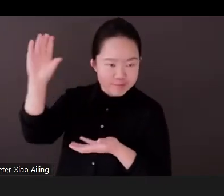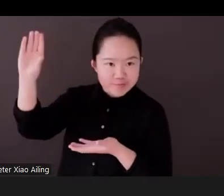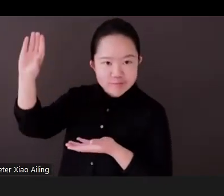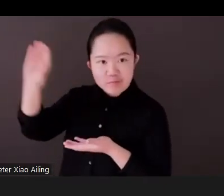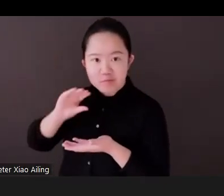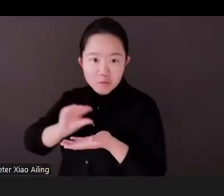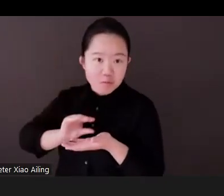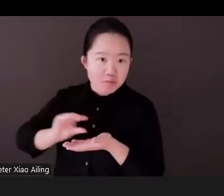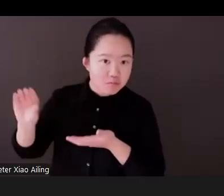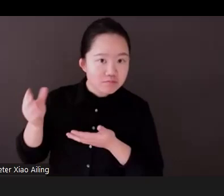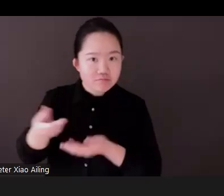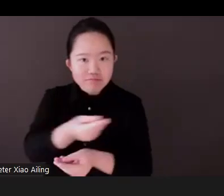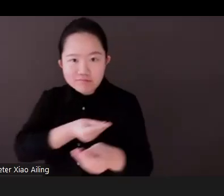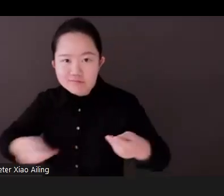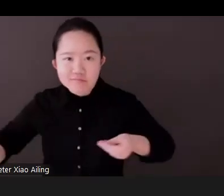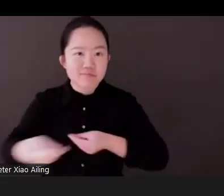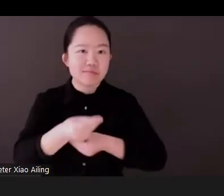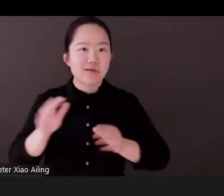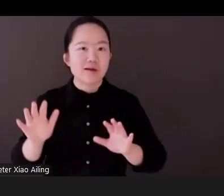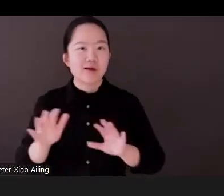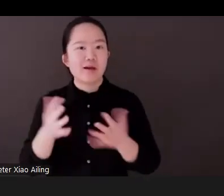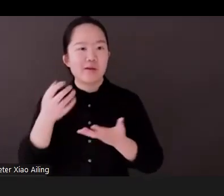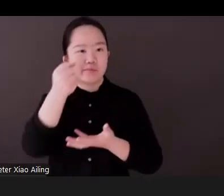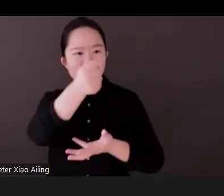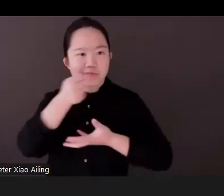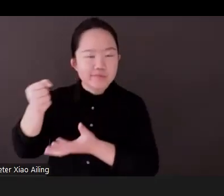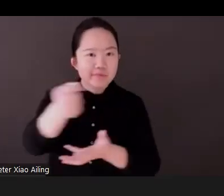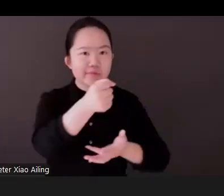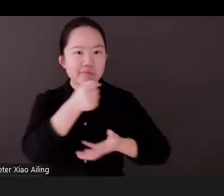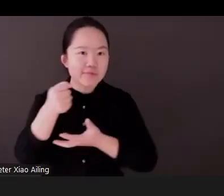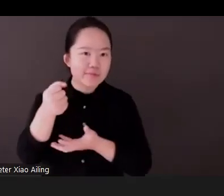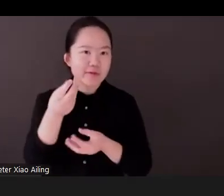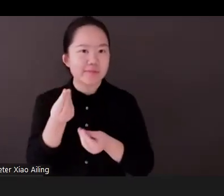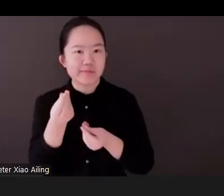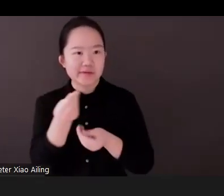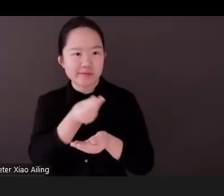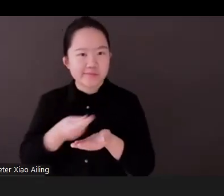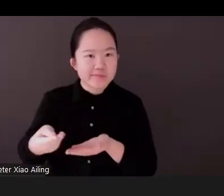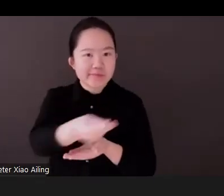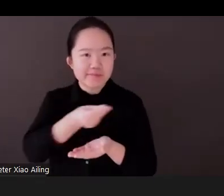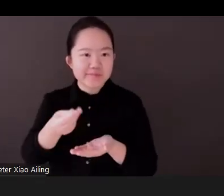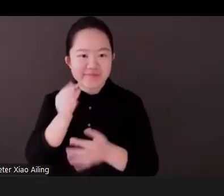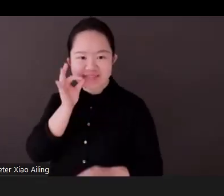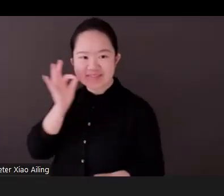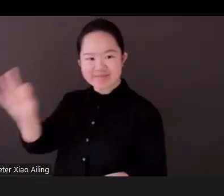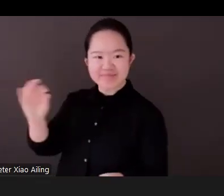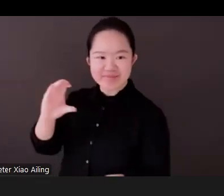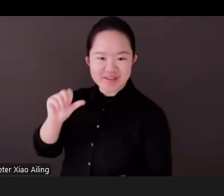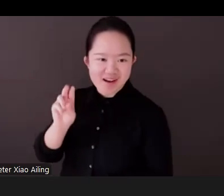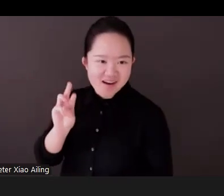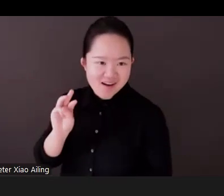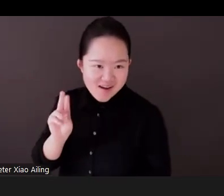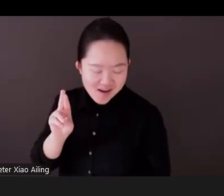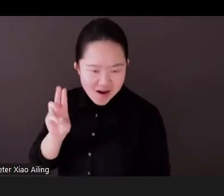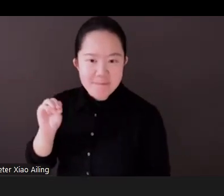want to, Carmen? Do you want to respond to that question? Yeah, you thanks. Put it in your own pocket. No, I don't.